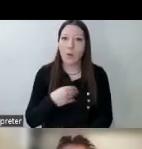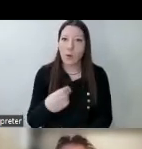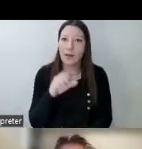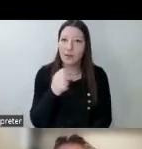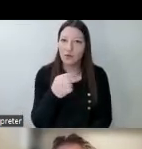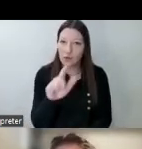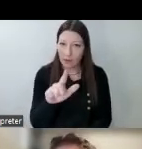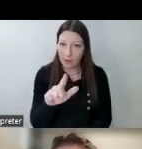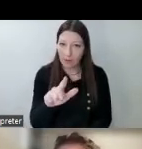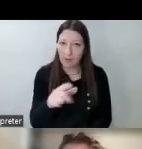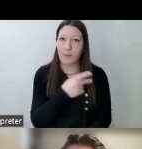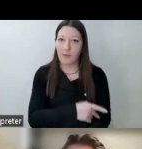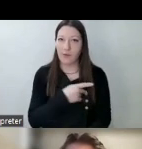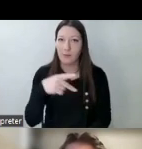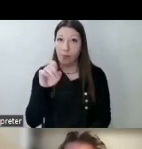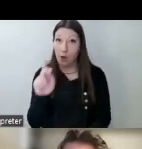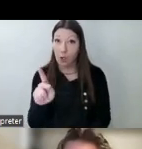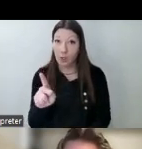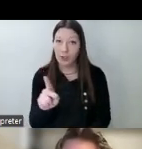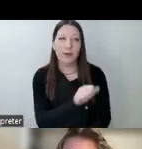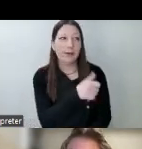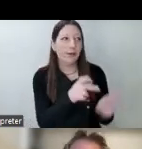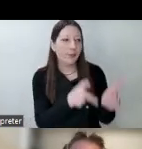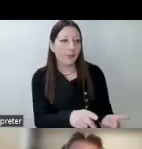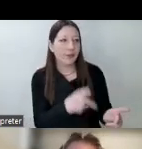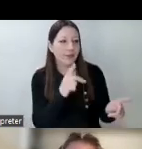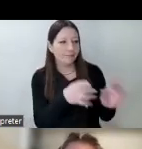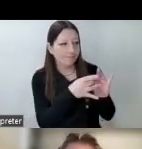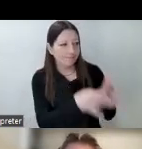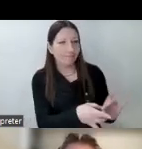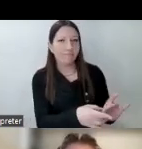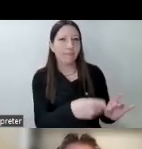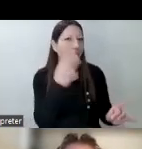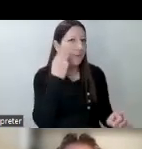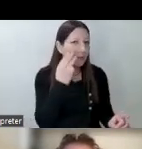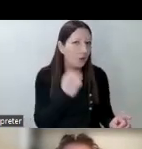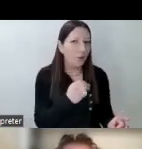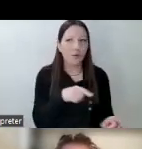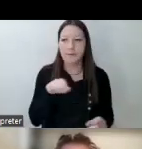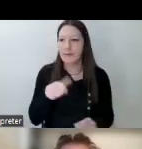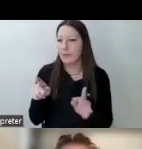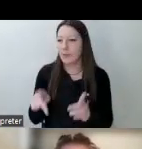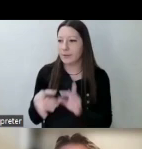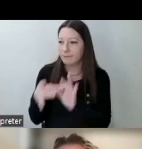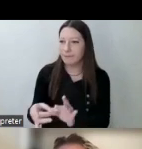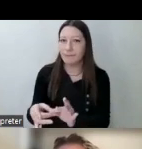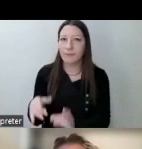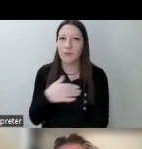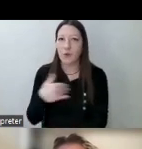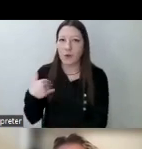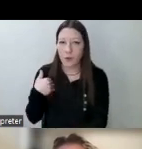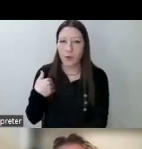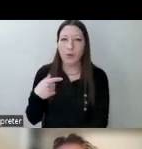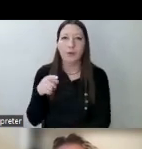Mexico. One is researching the Portlands in Toronto. Another is studying and creating sculptures of mutated plants. So